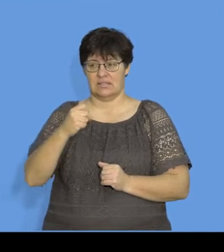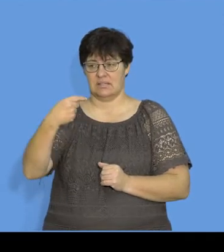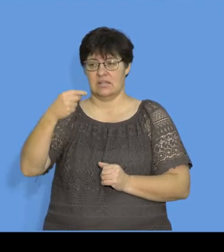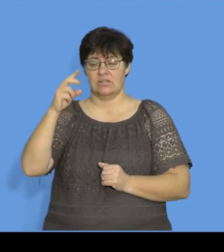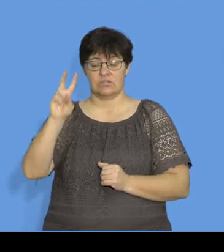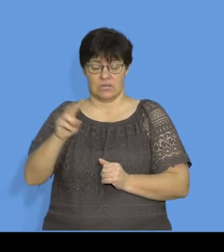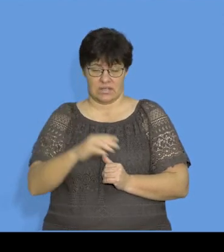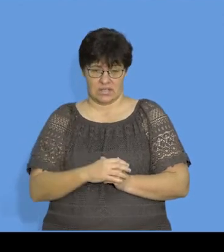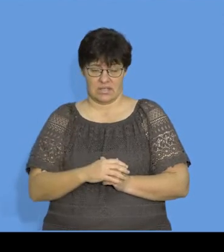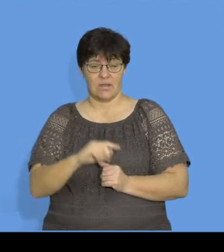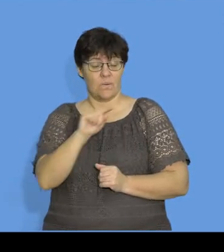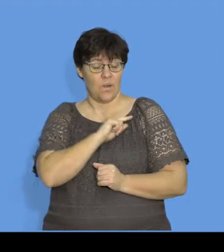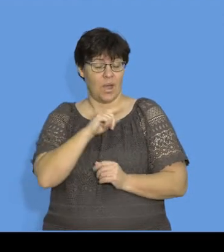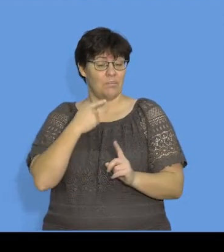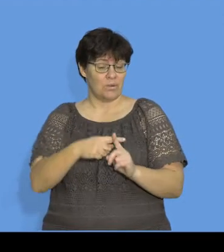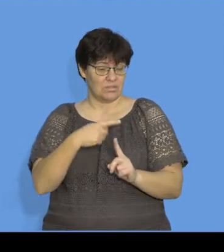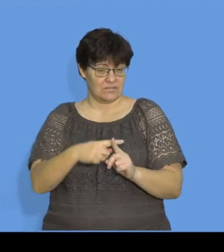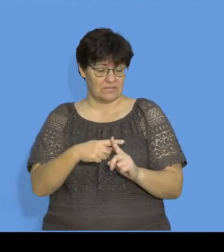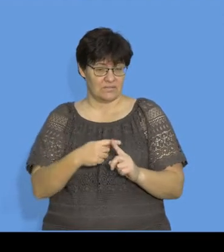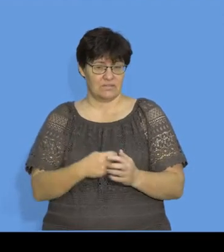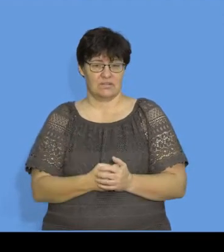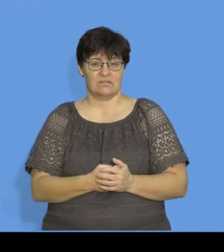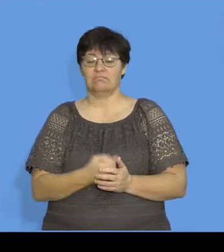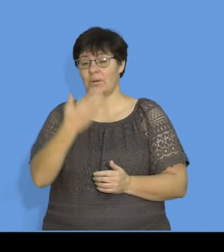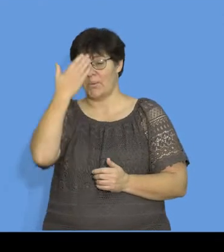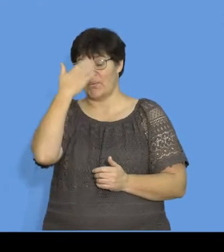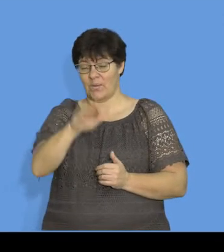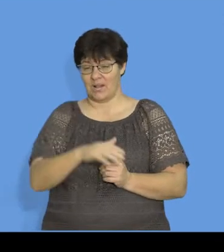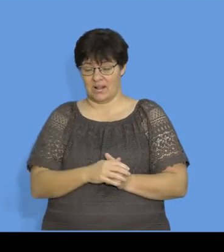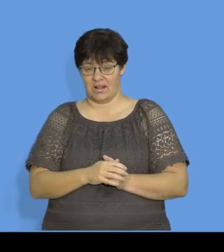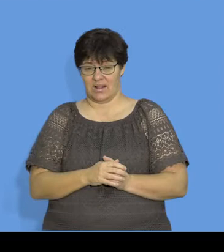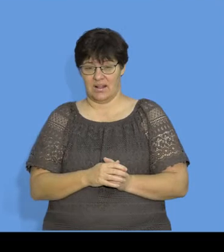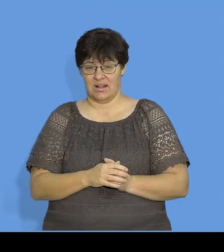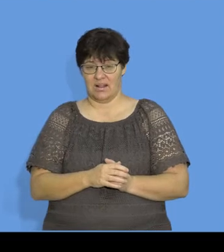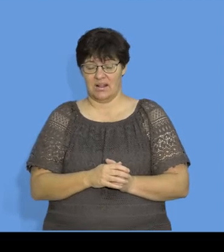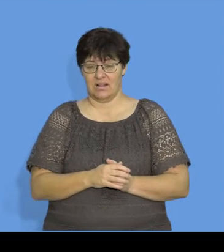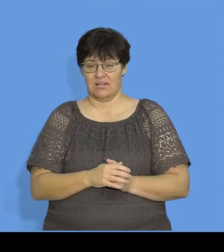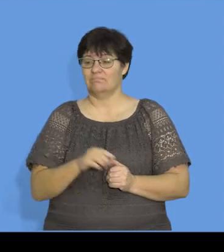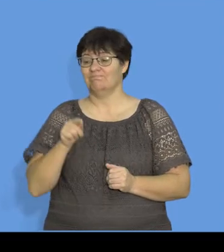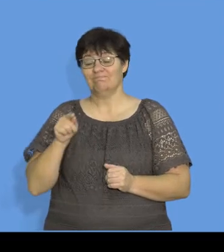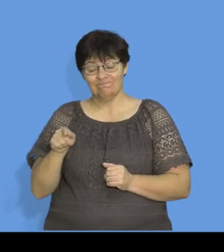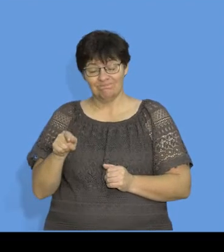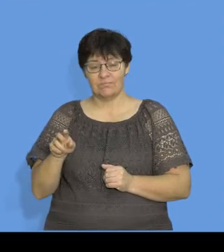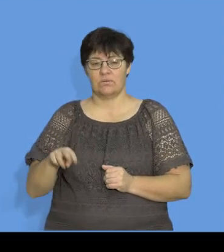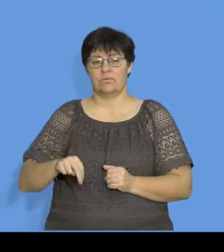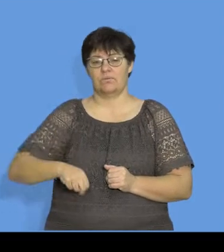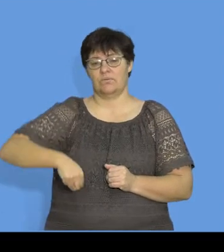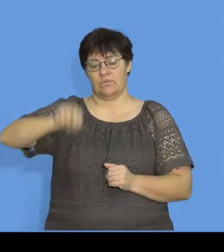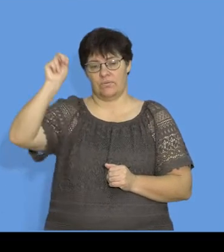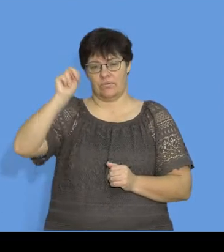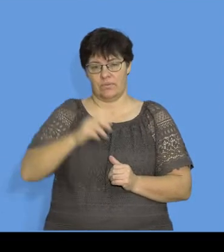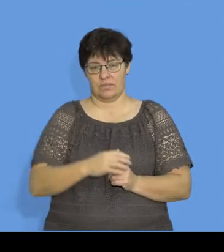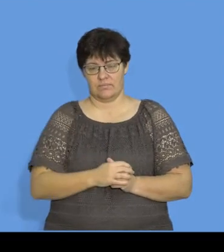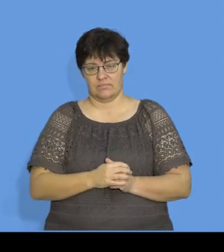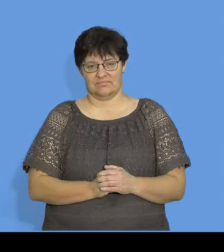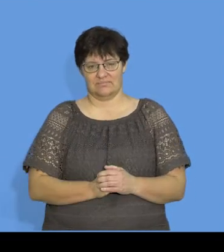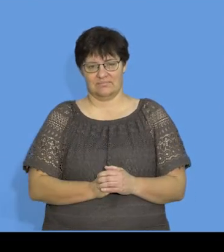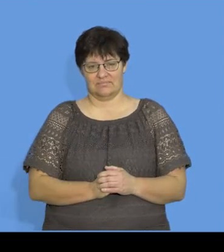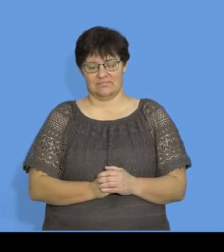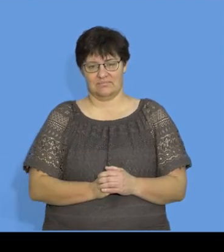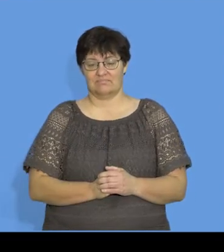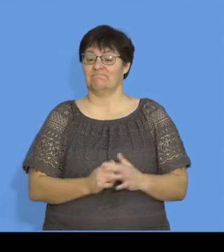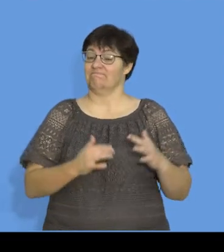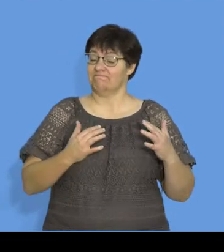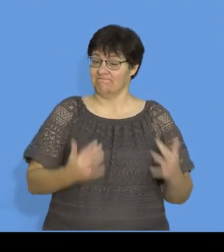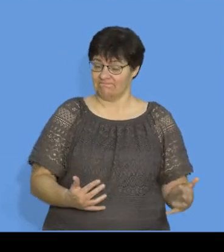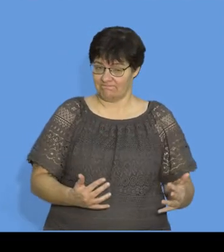And because it's a positive value, I know that that is going to be north.